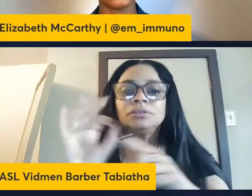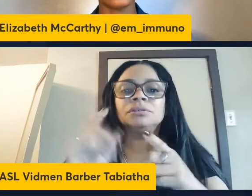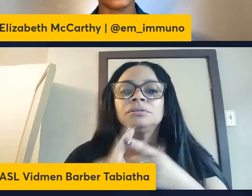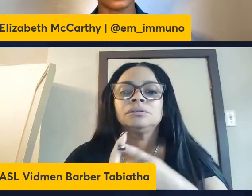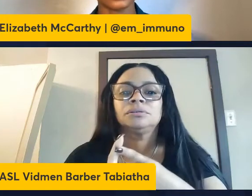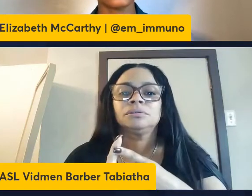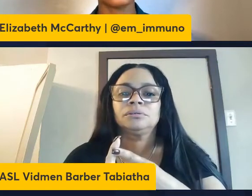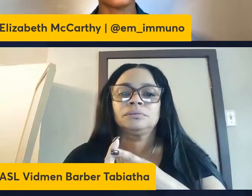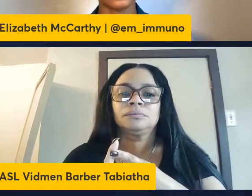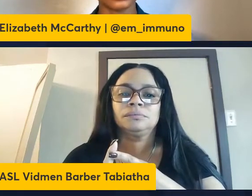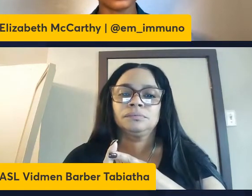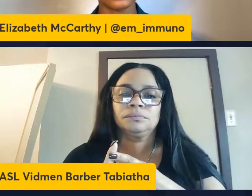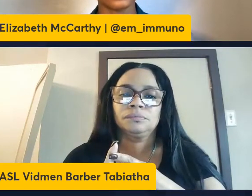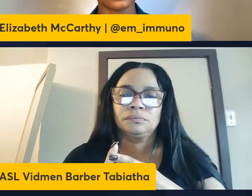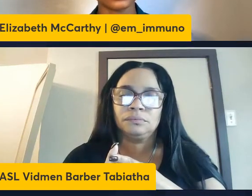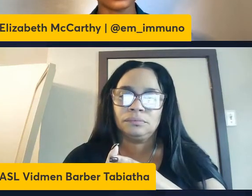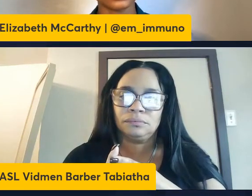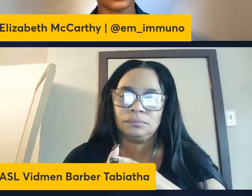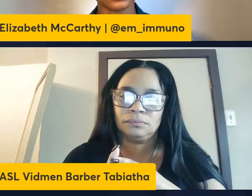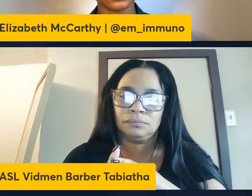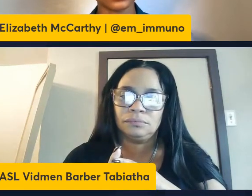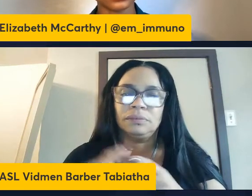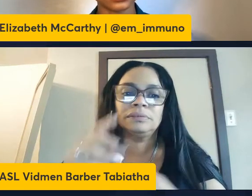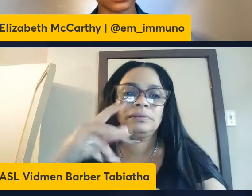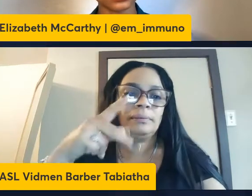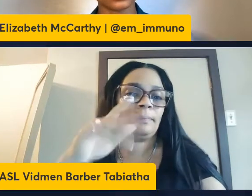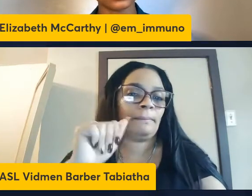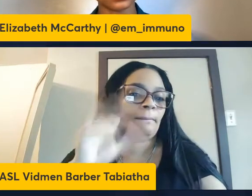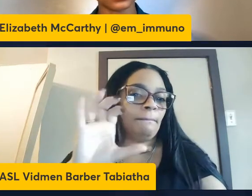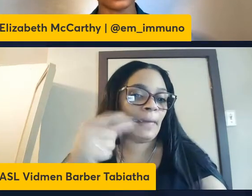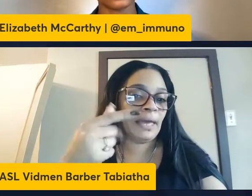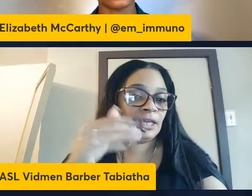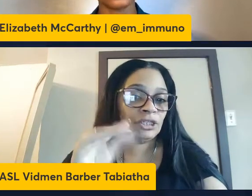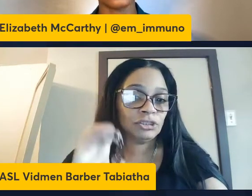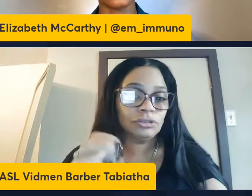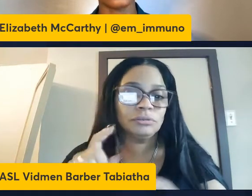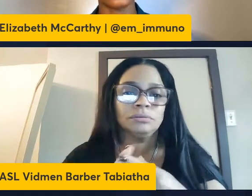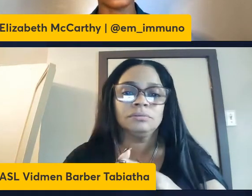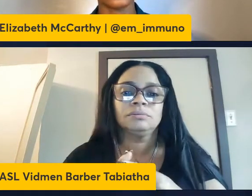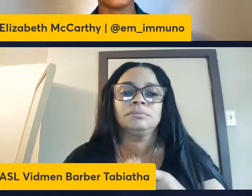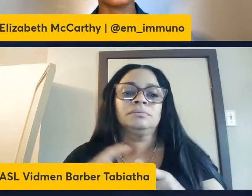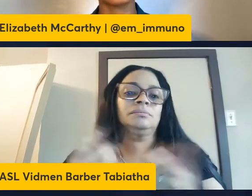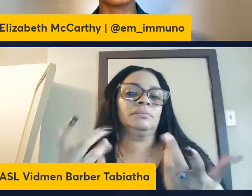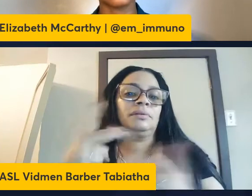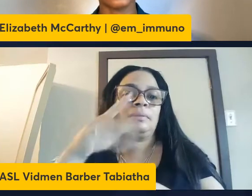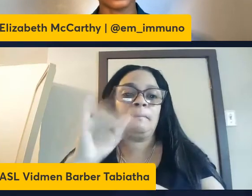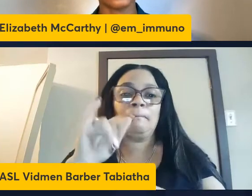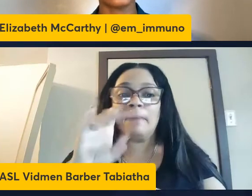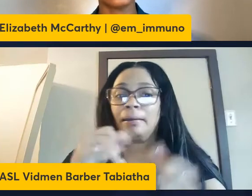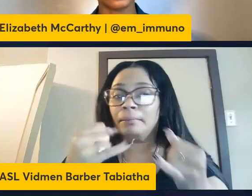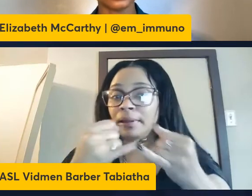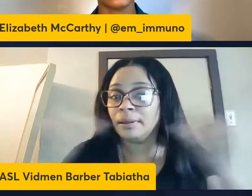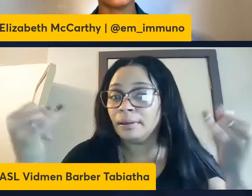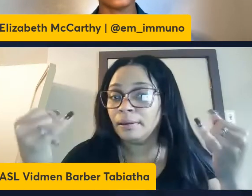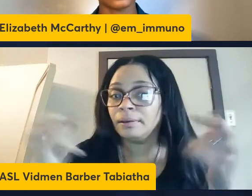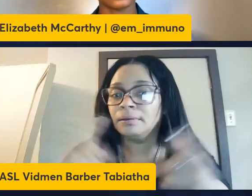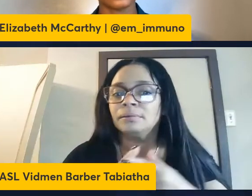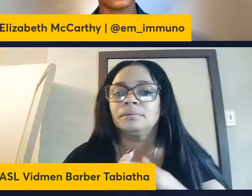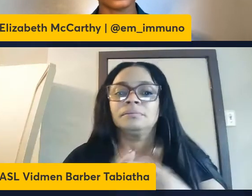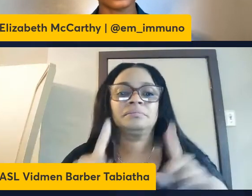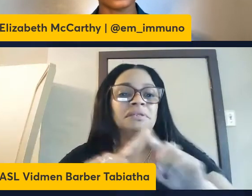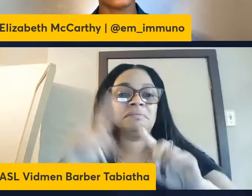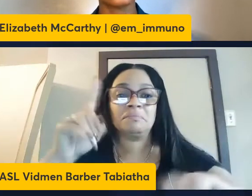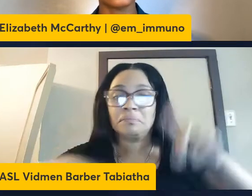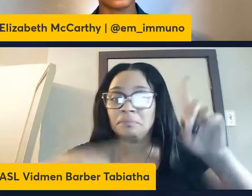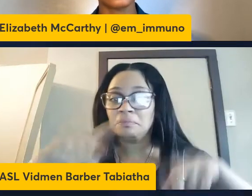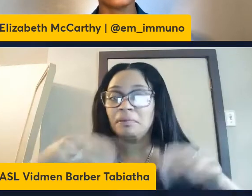wrapper. And then there is a package, and then bigger than that, the pipeline that you can use to analyze the data set.